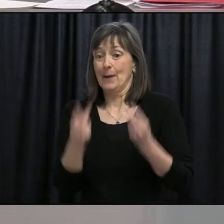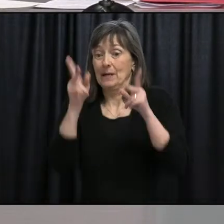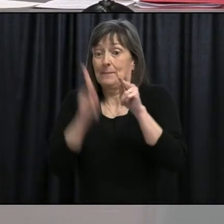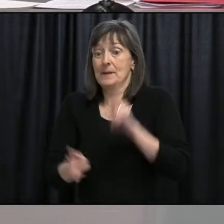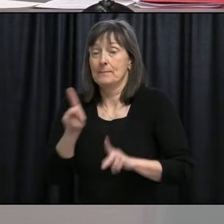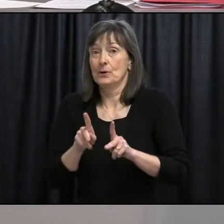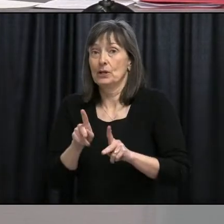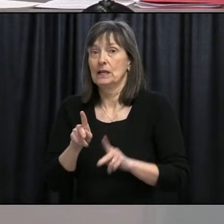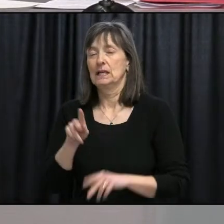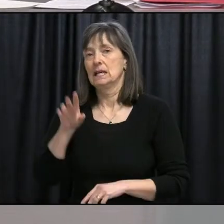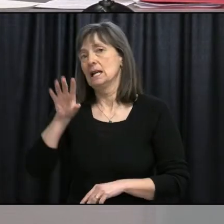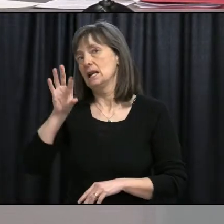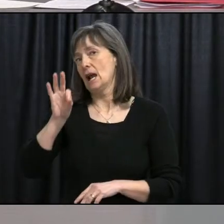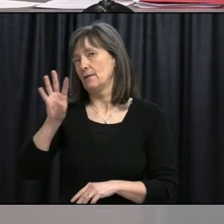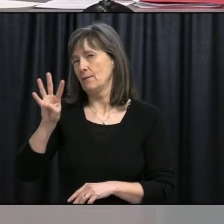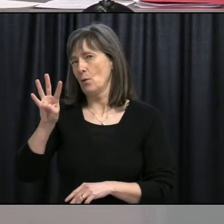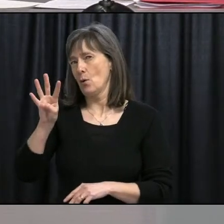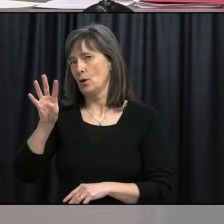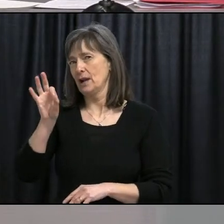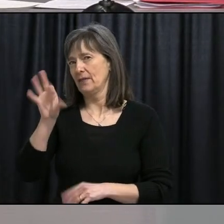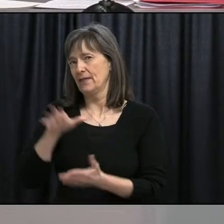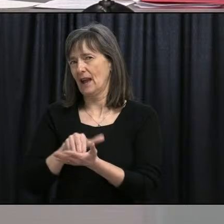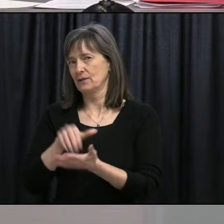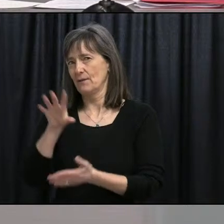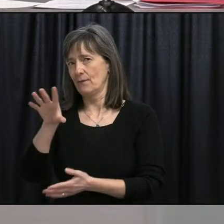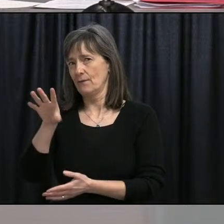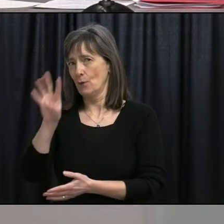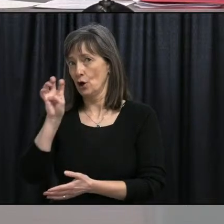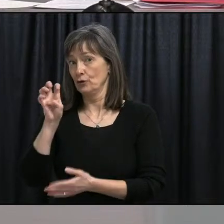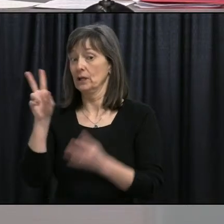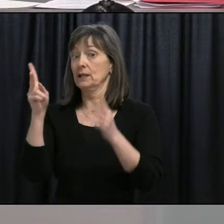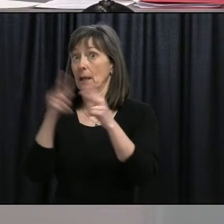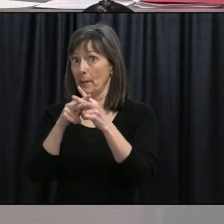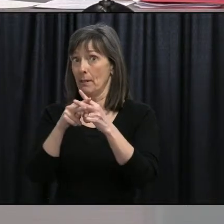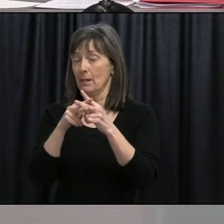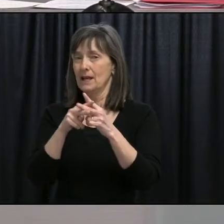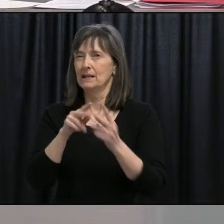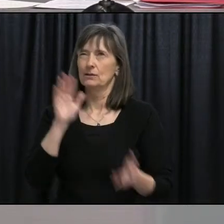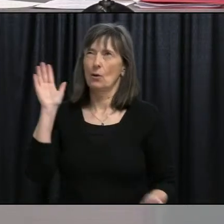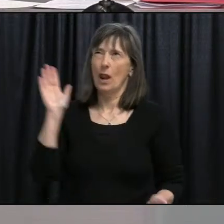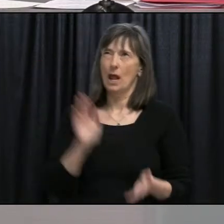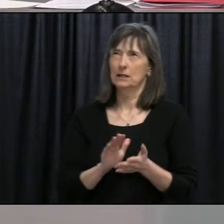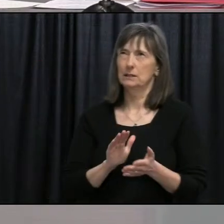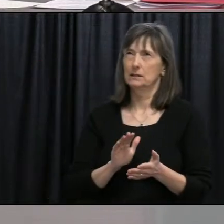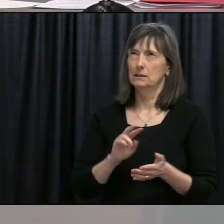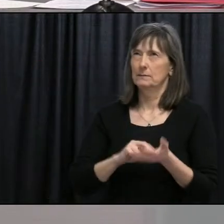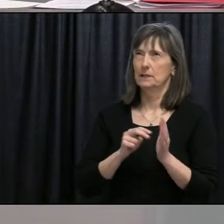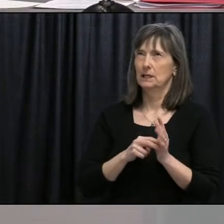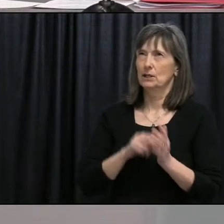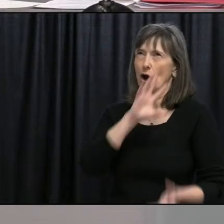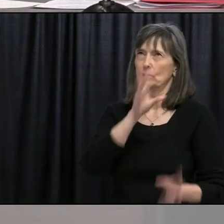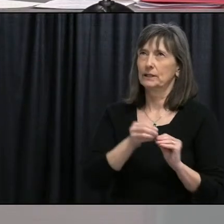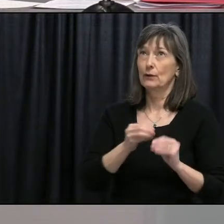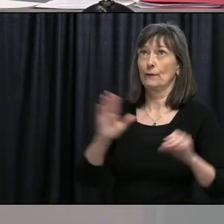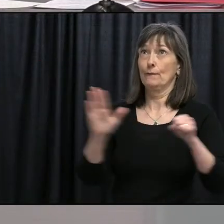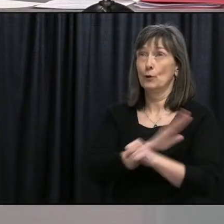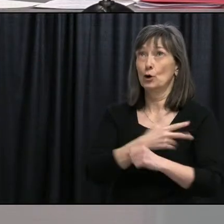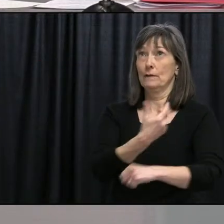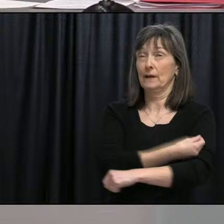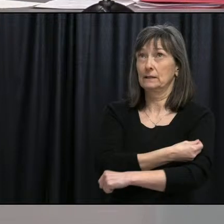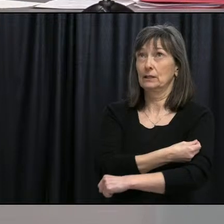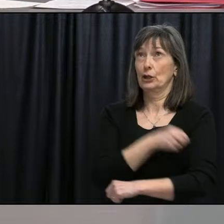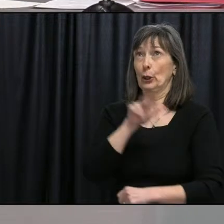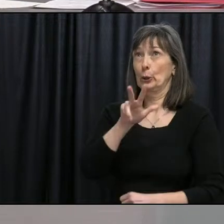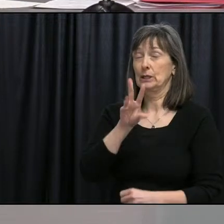people who actually were vaccinated to about 36,000 as of the 17th. So my